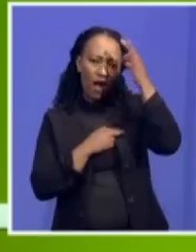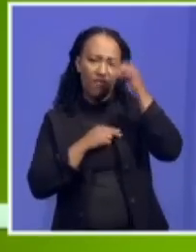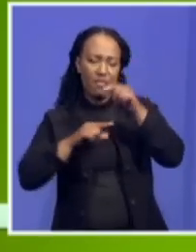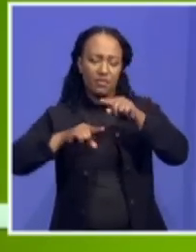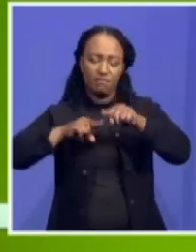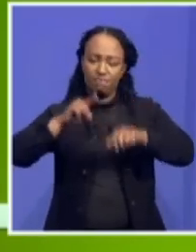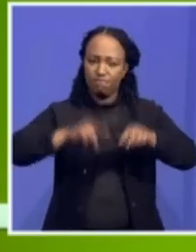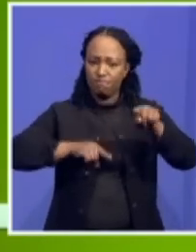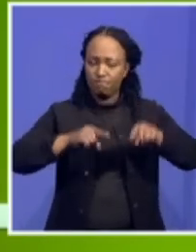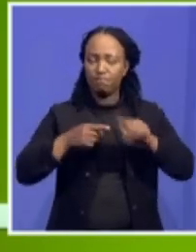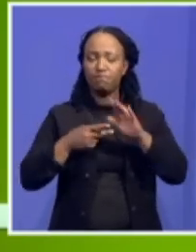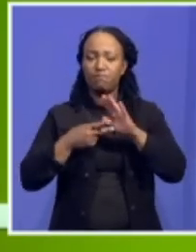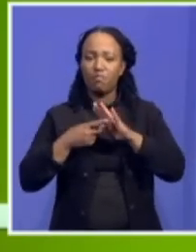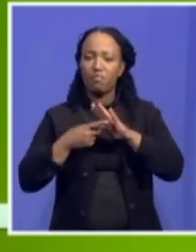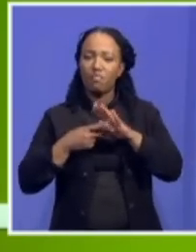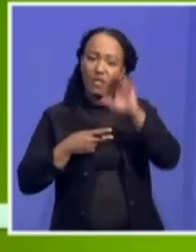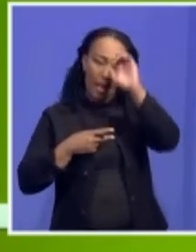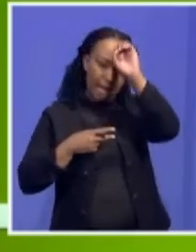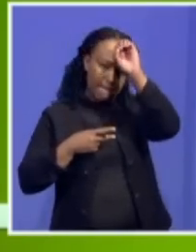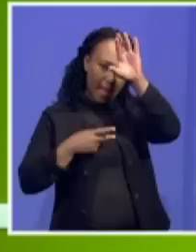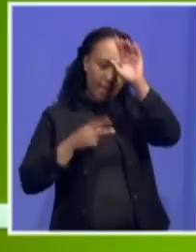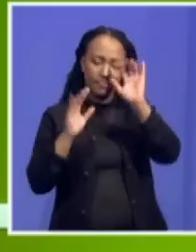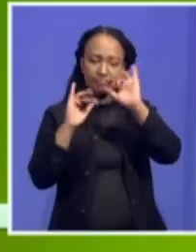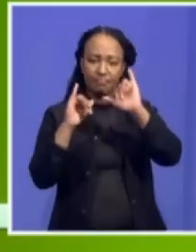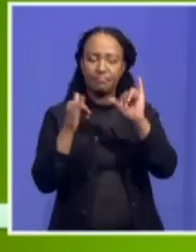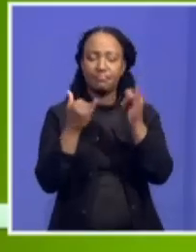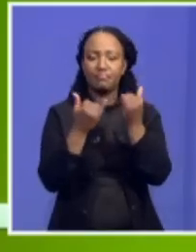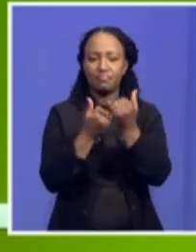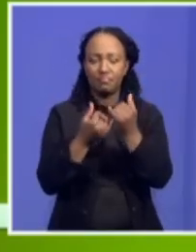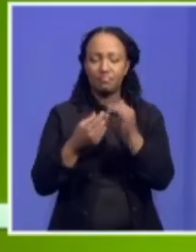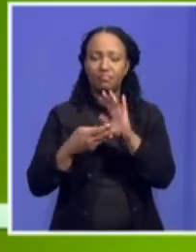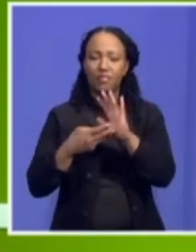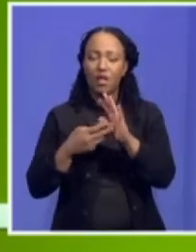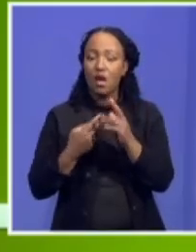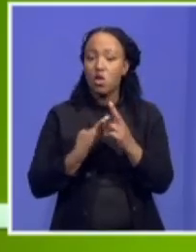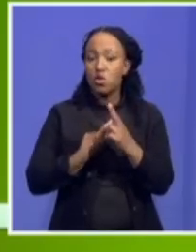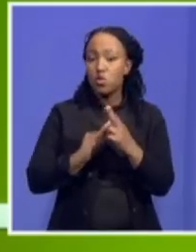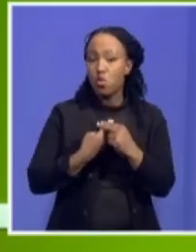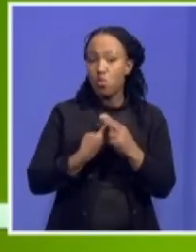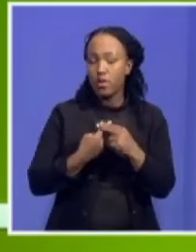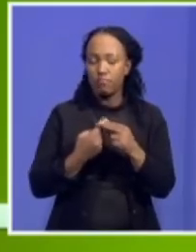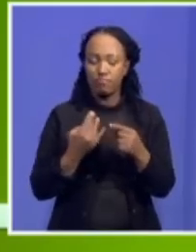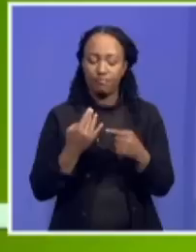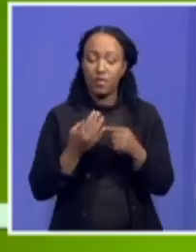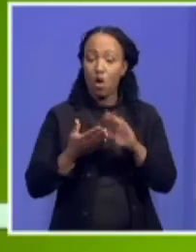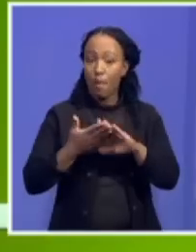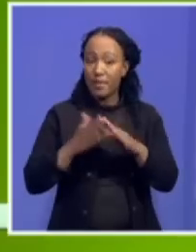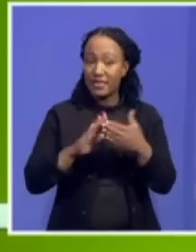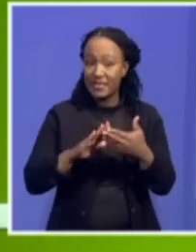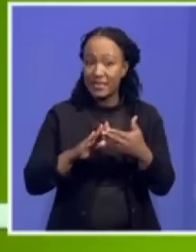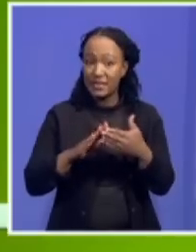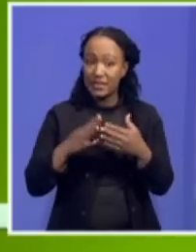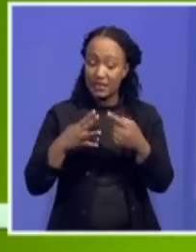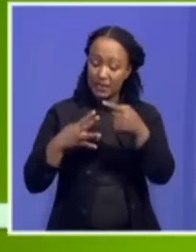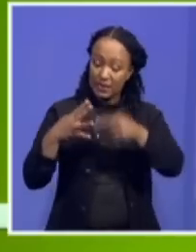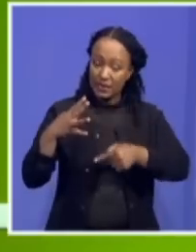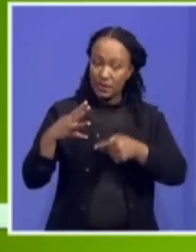as labor, and as communities to realize that promise and to make it happen.